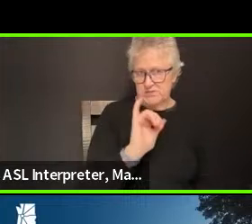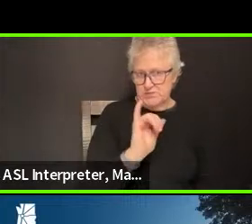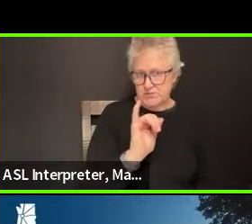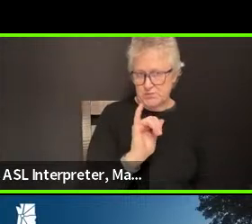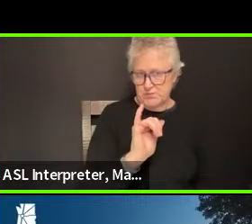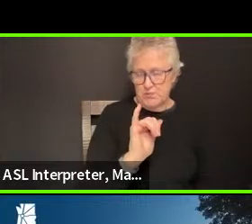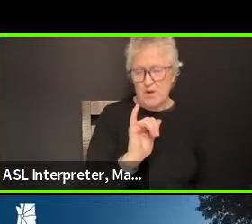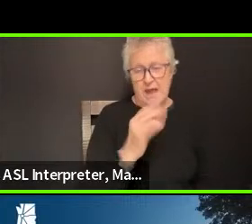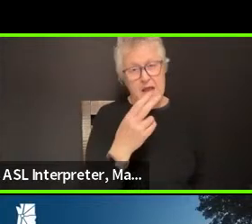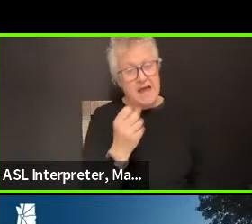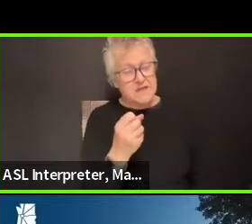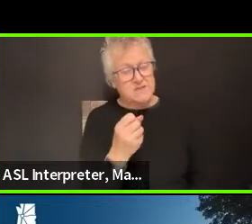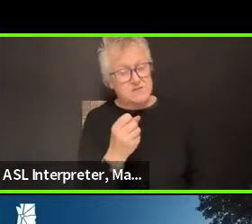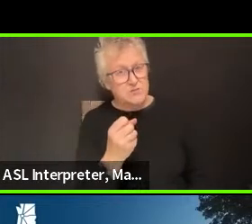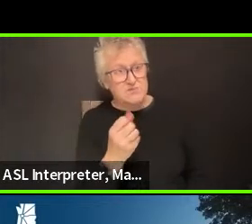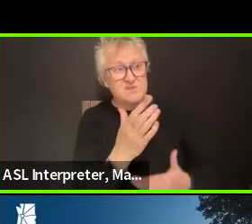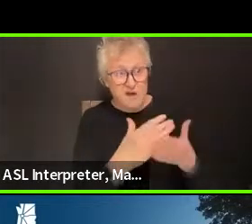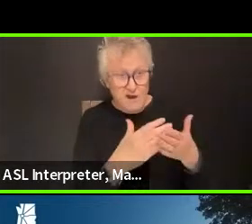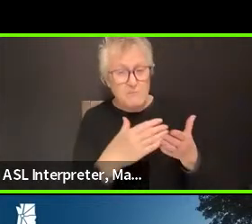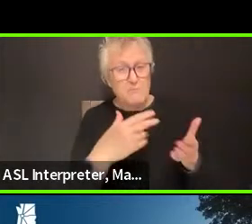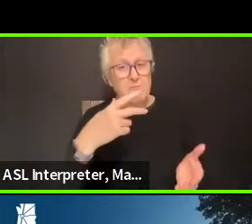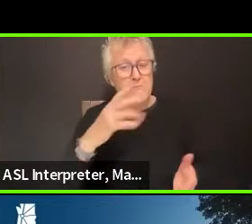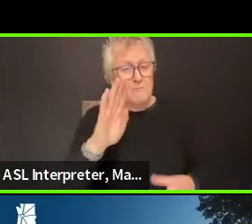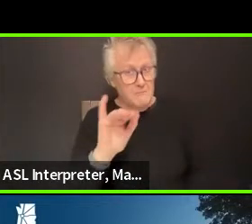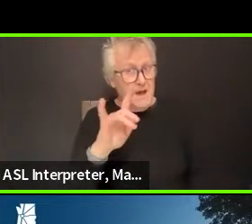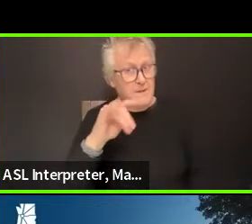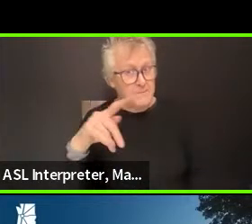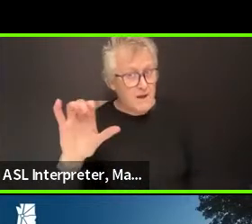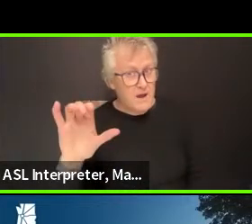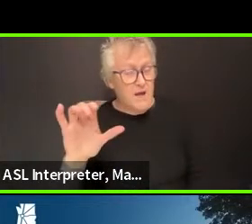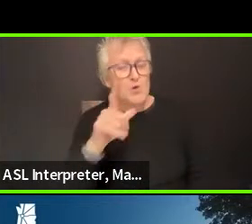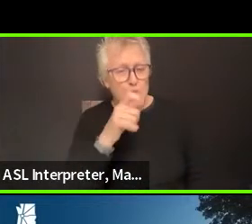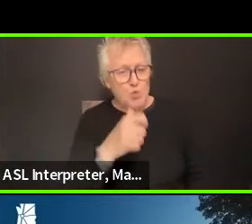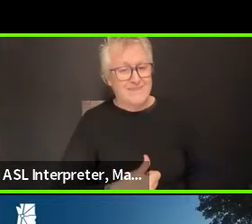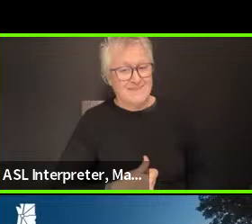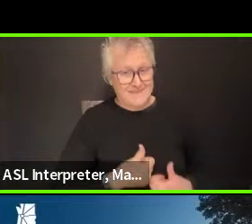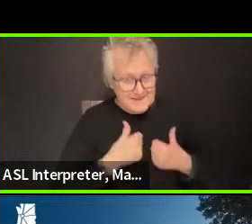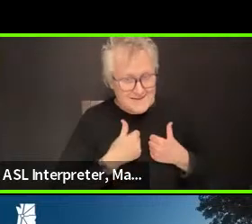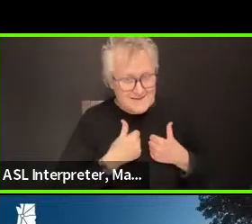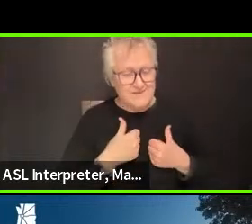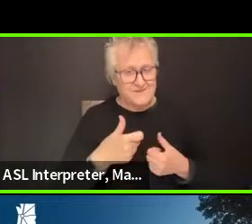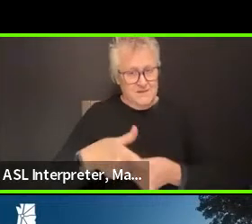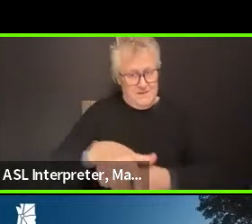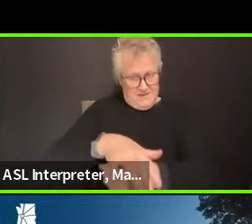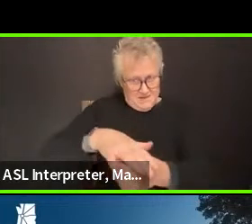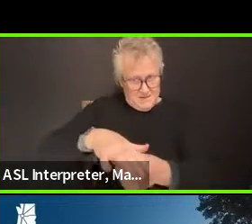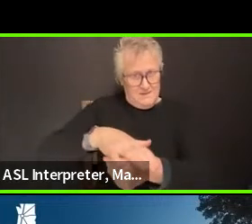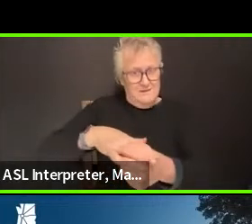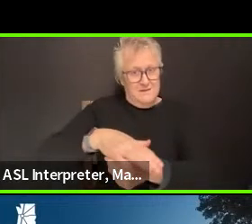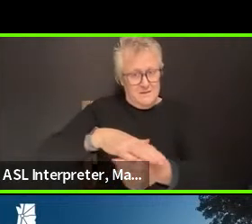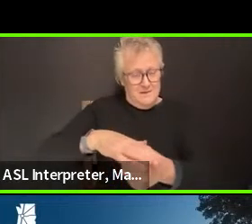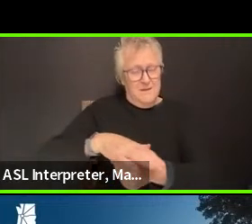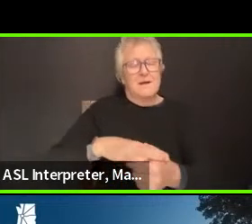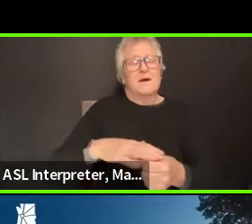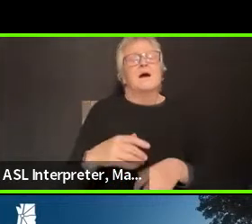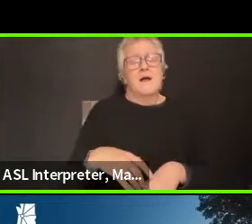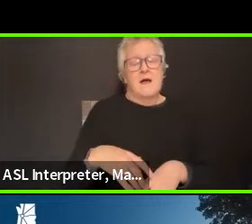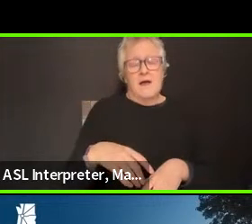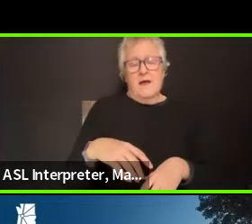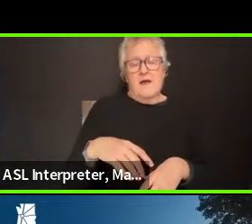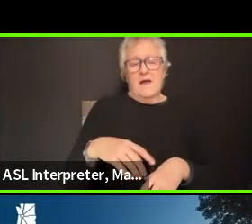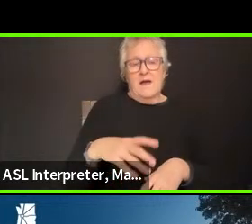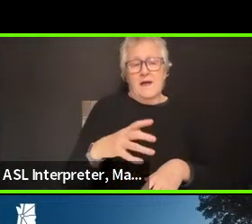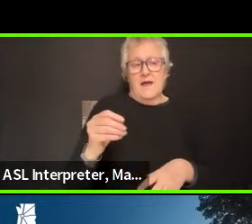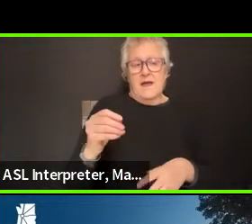intersection. So some BIPOC high schoolers with living with disability, but their focus is journalism and promoting